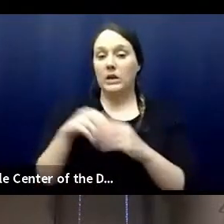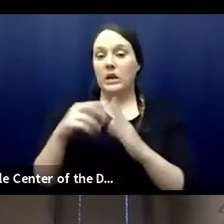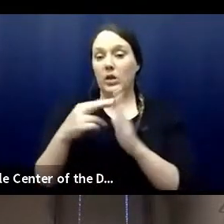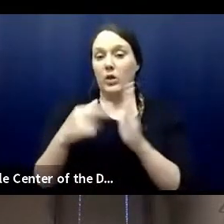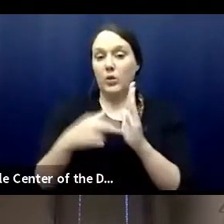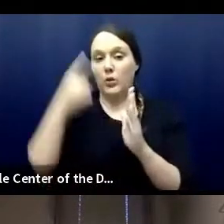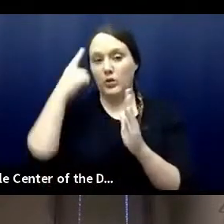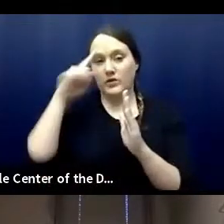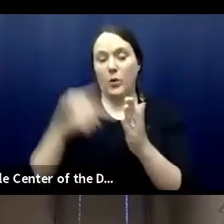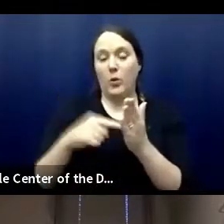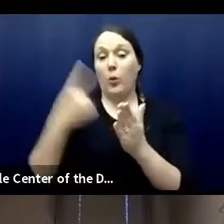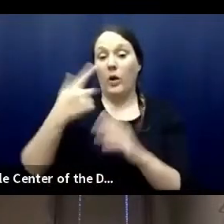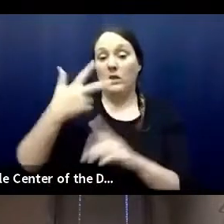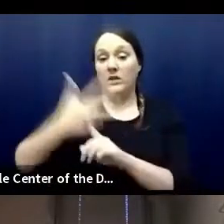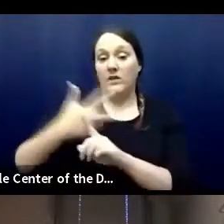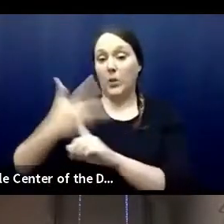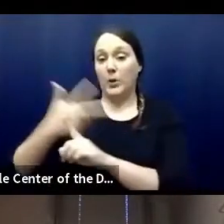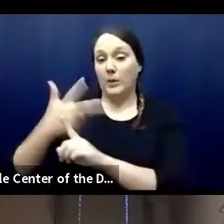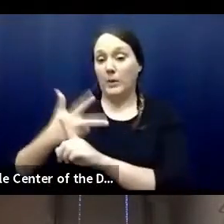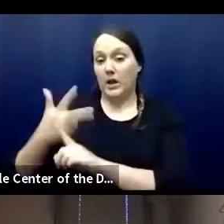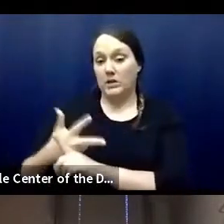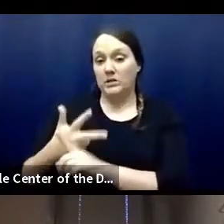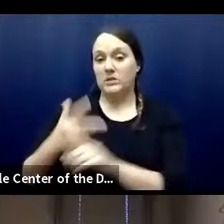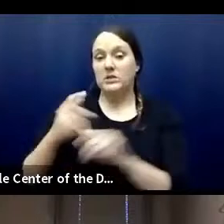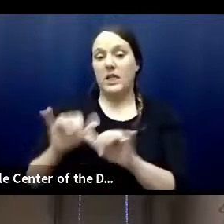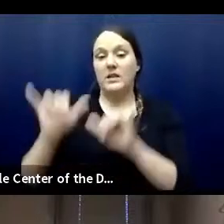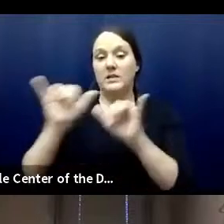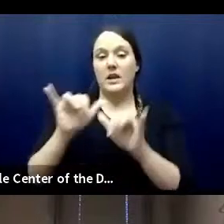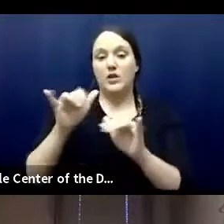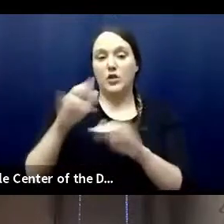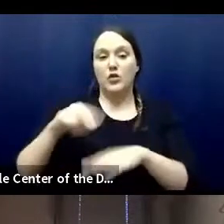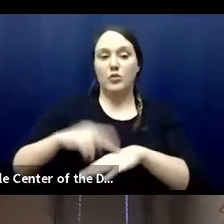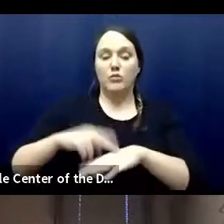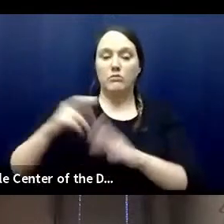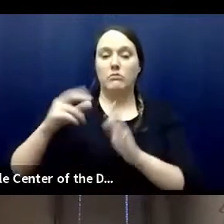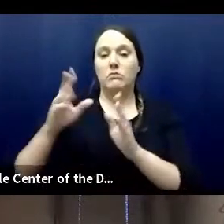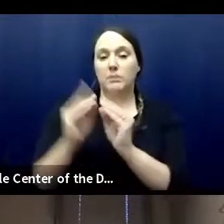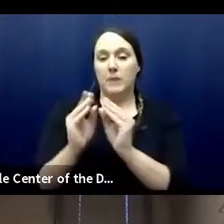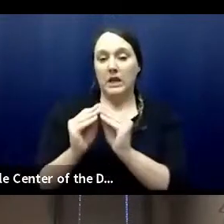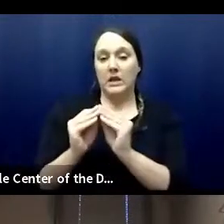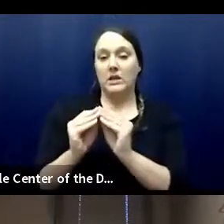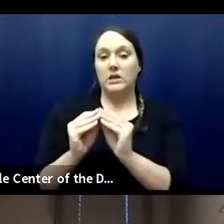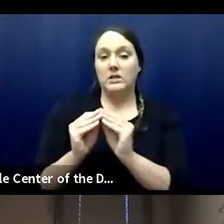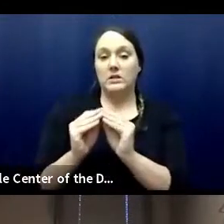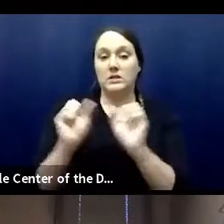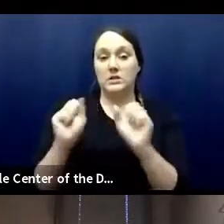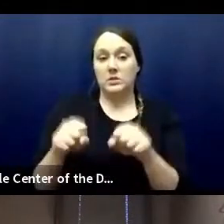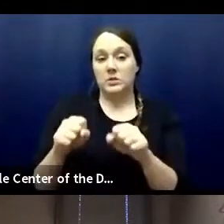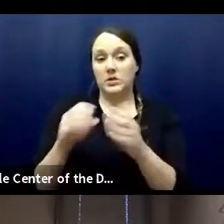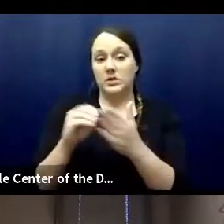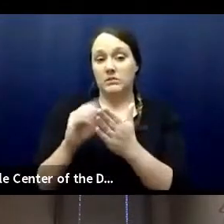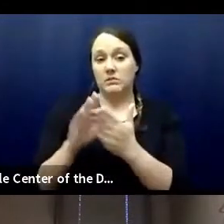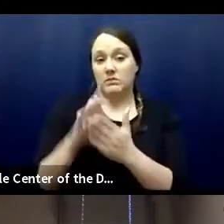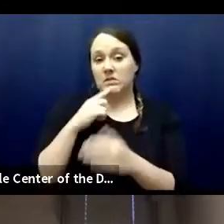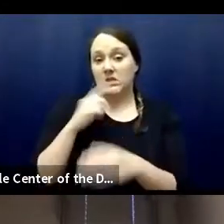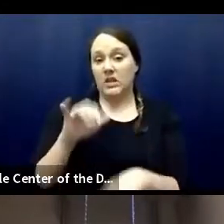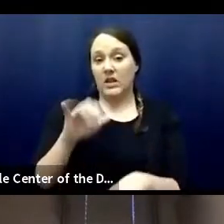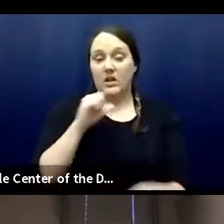for once every 3 months as the standard regular meetings. Do we think we could even put it in there to state that or